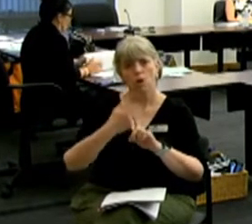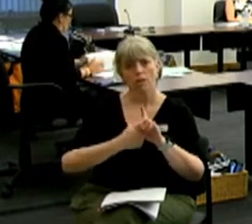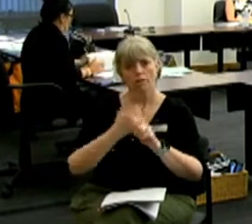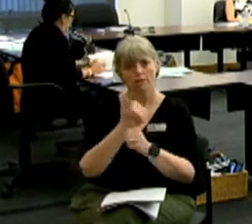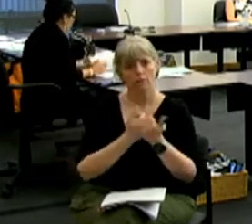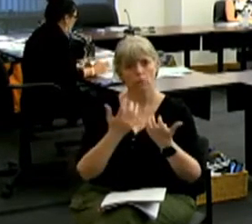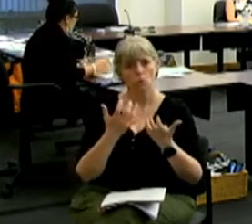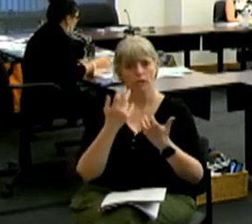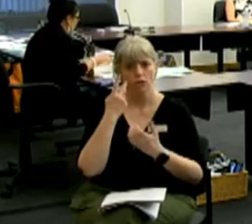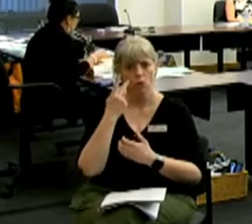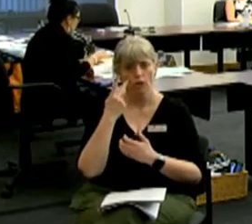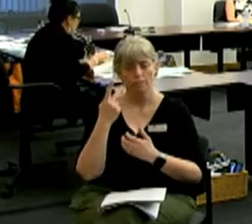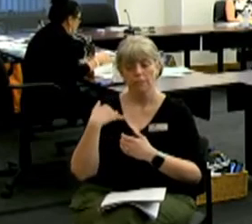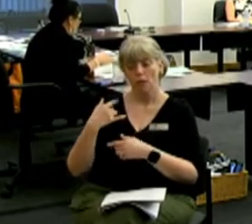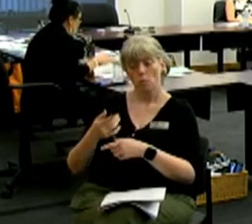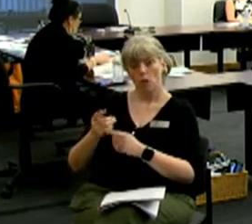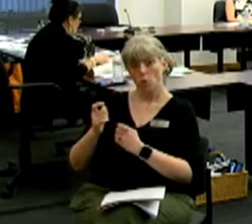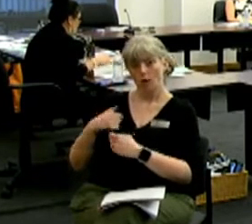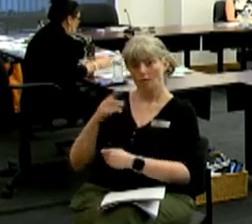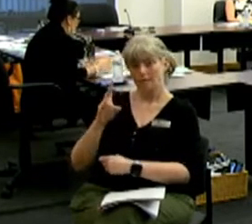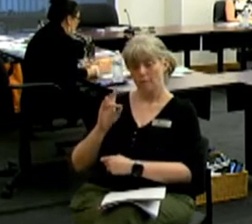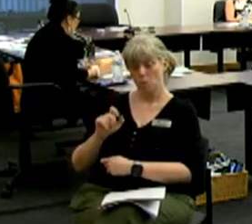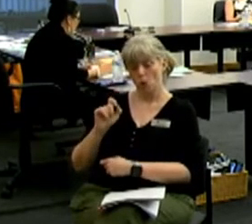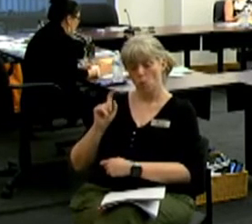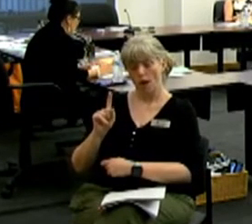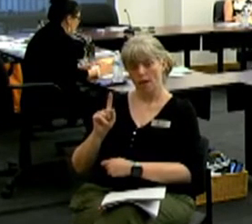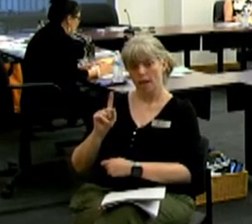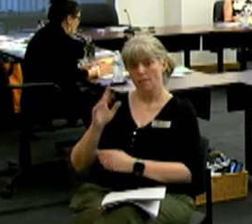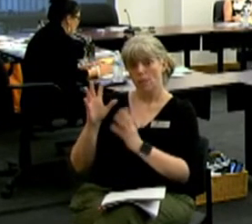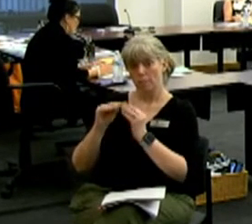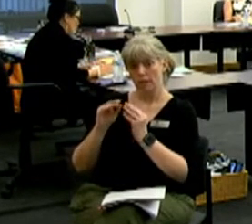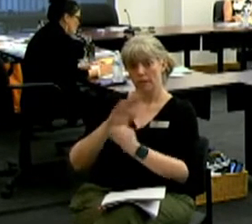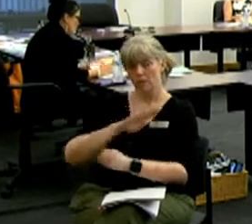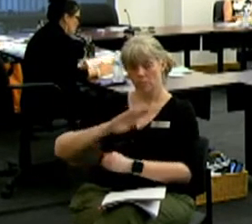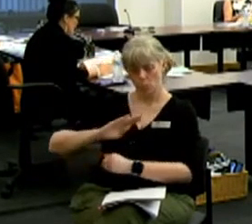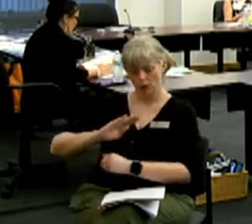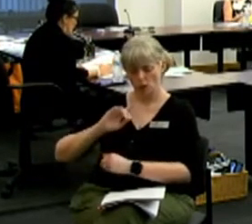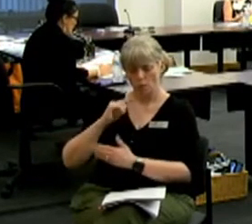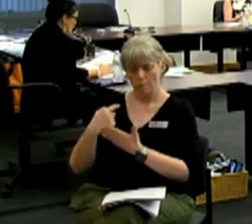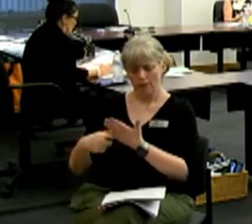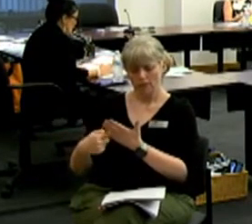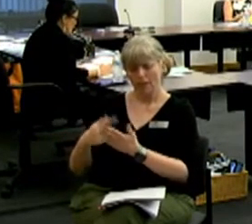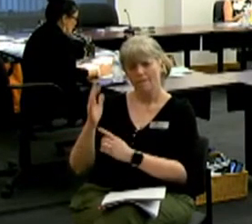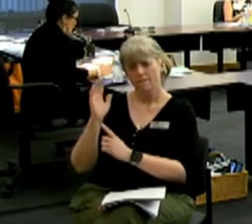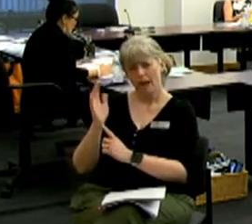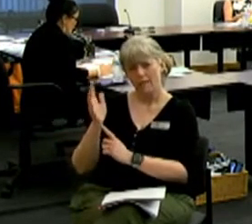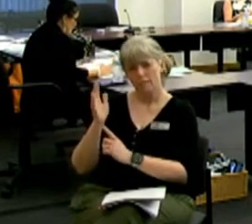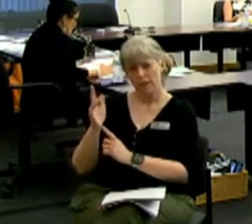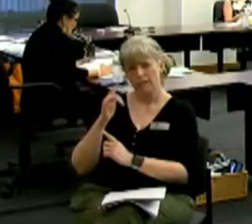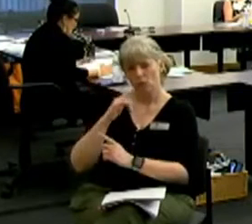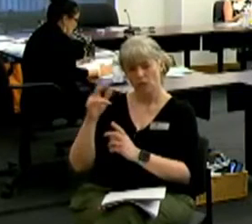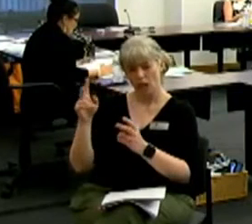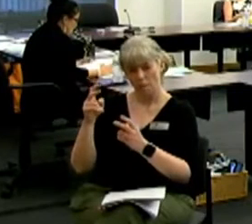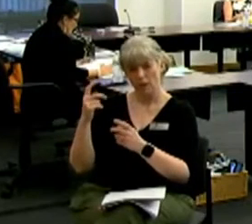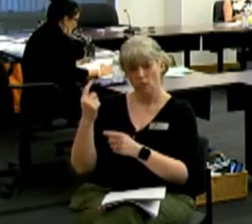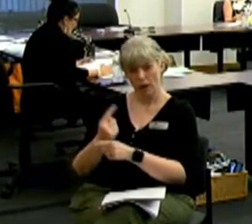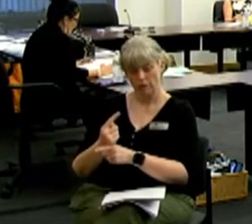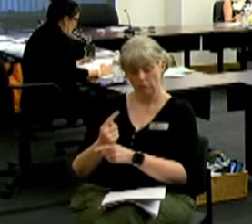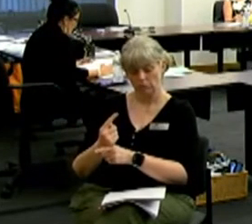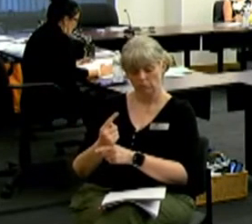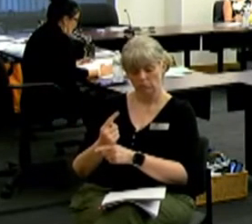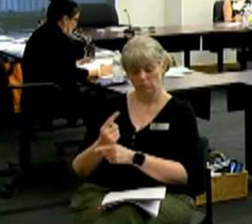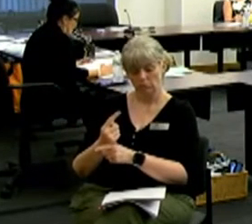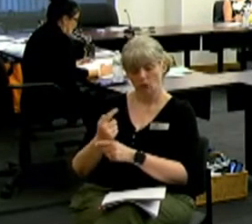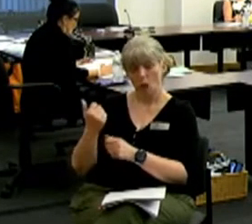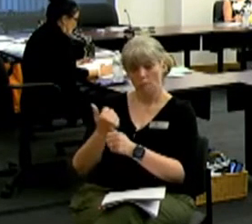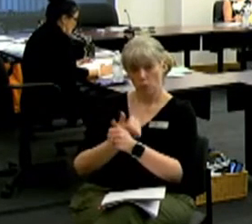at them. Real quick on 7.1, the meeting of the board, you mentioned there's 5 minutes for a topic, right?